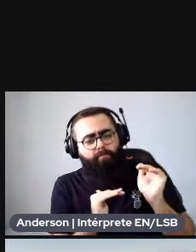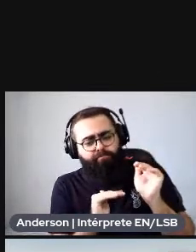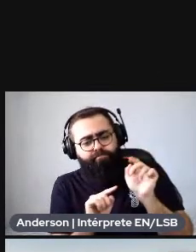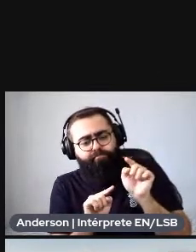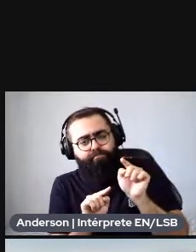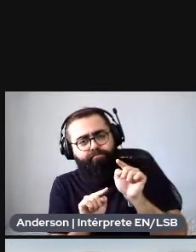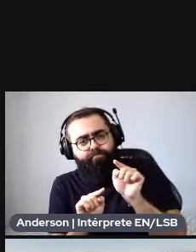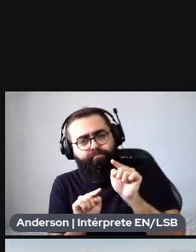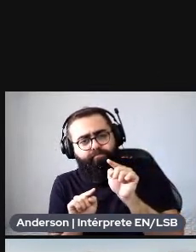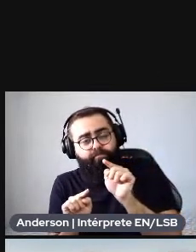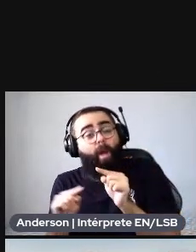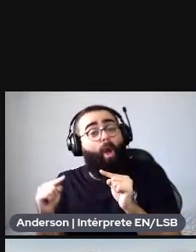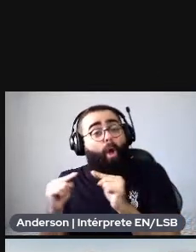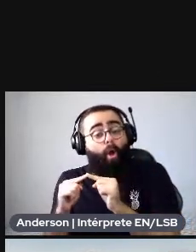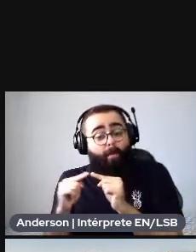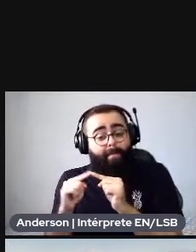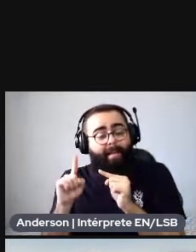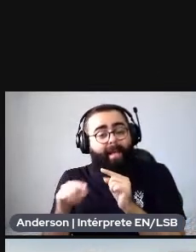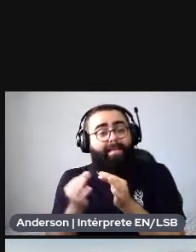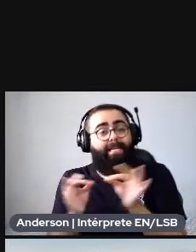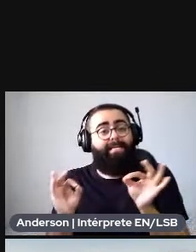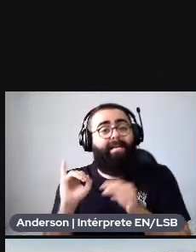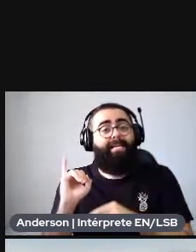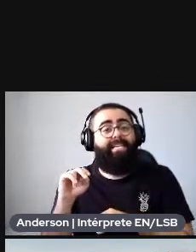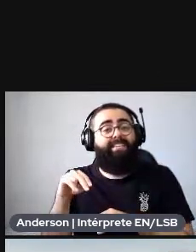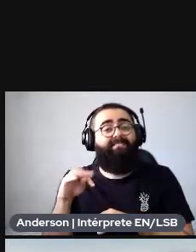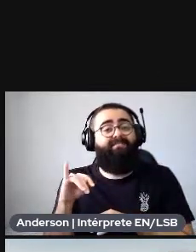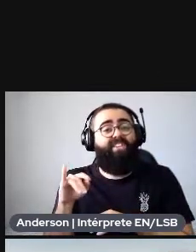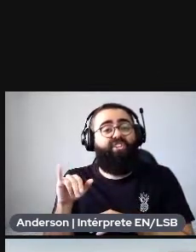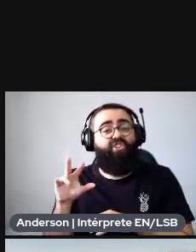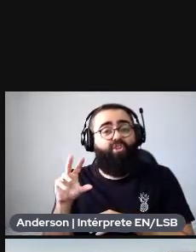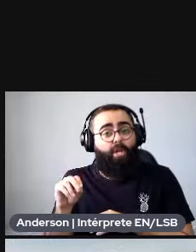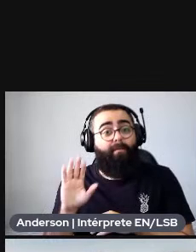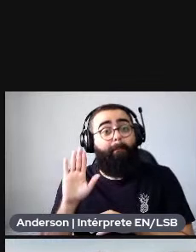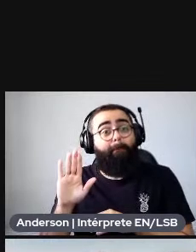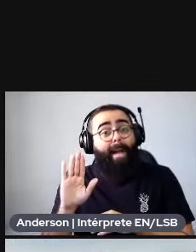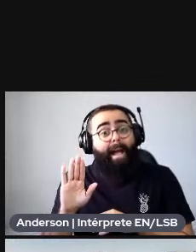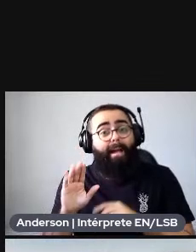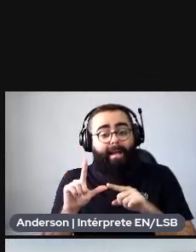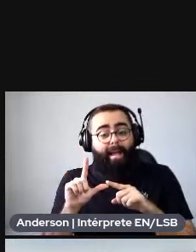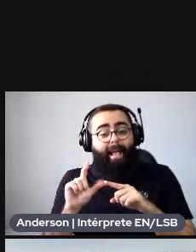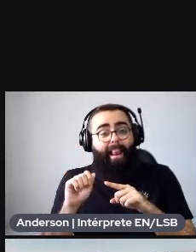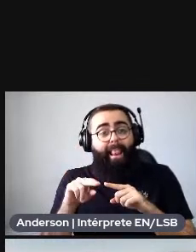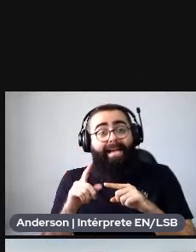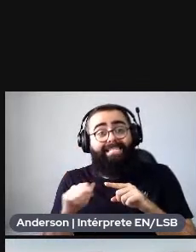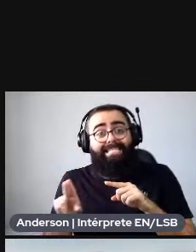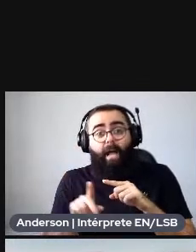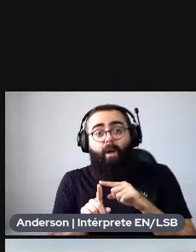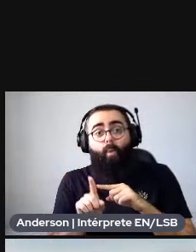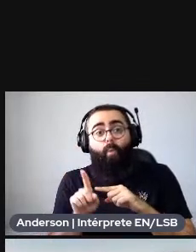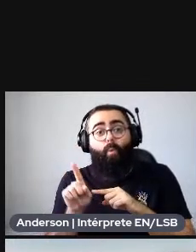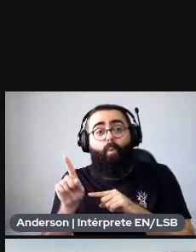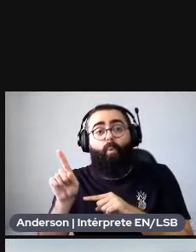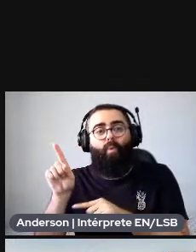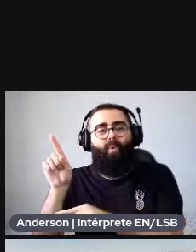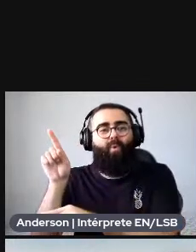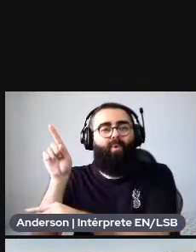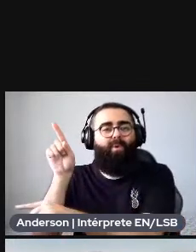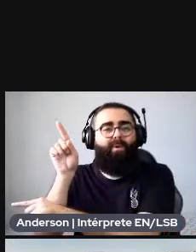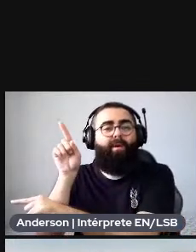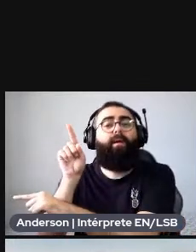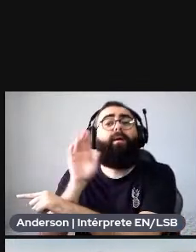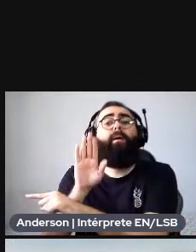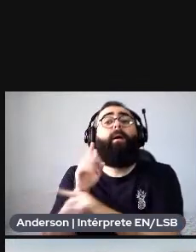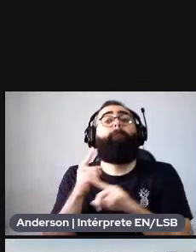with, although there are a lot of more tokens, they only pertain to 12 different lexical classes, whereas